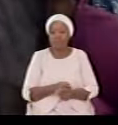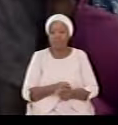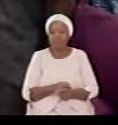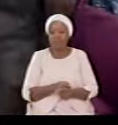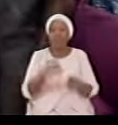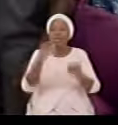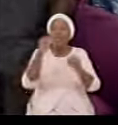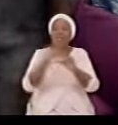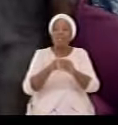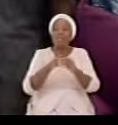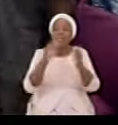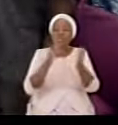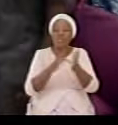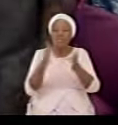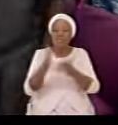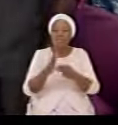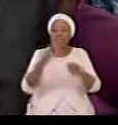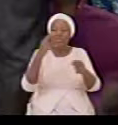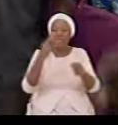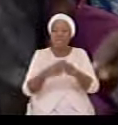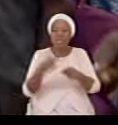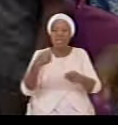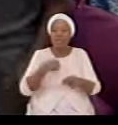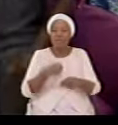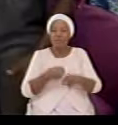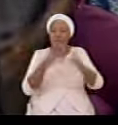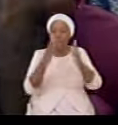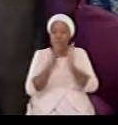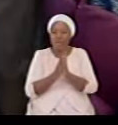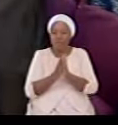In Jesus' name we pray.